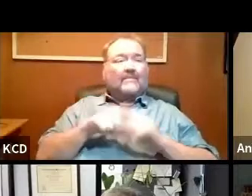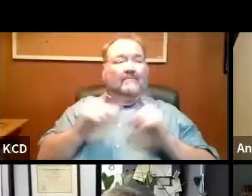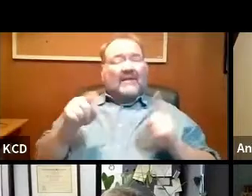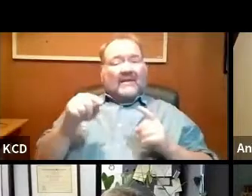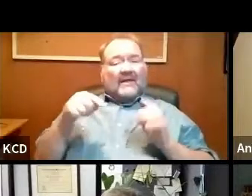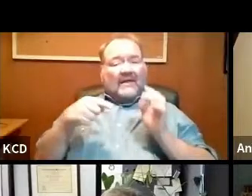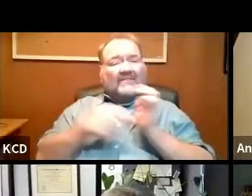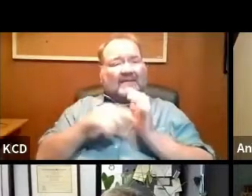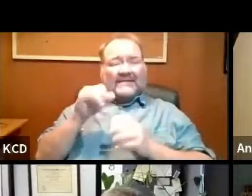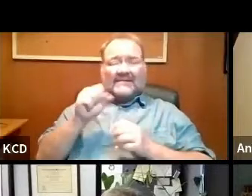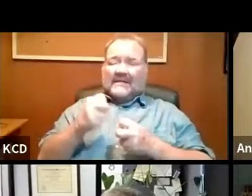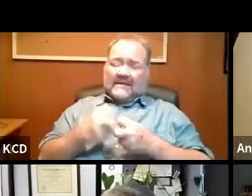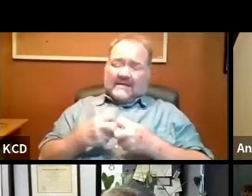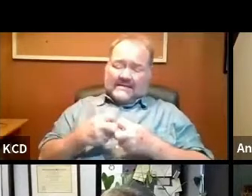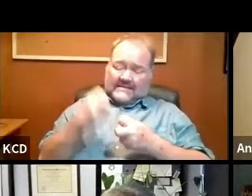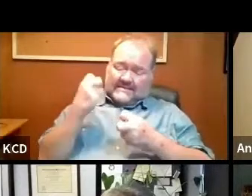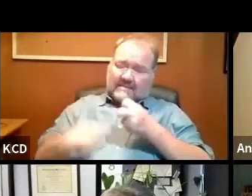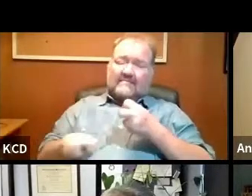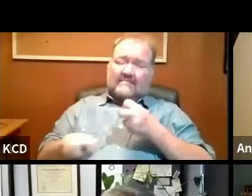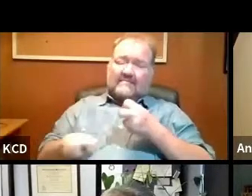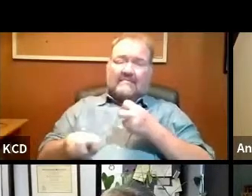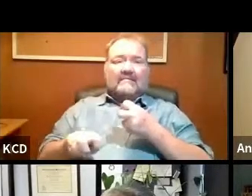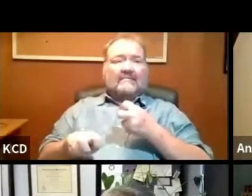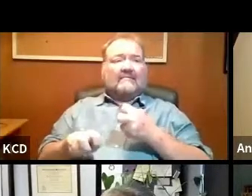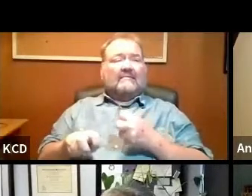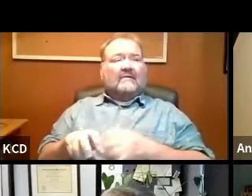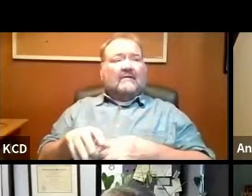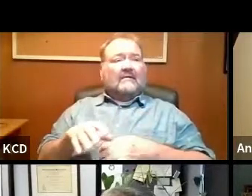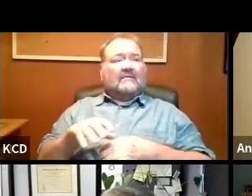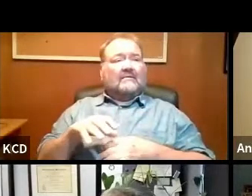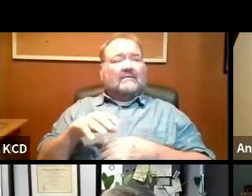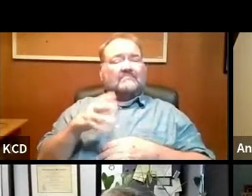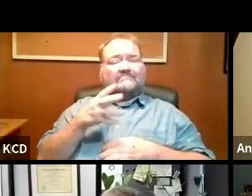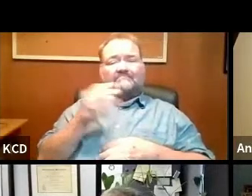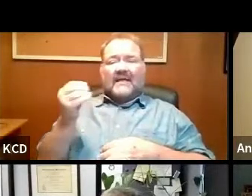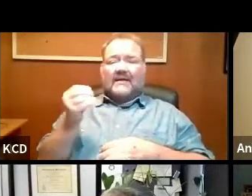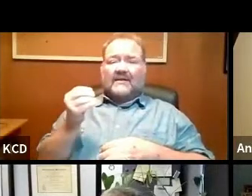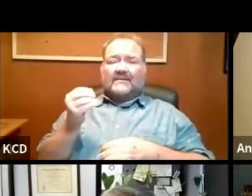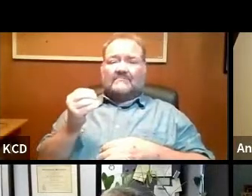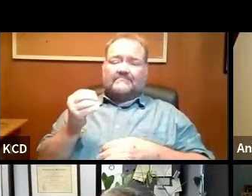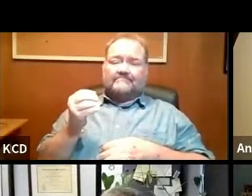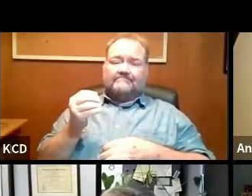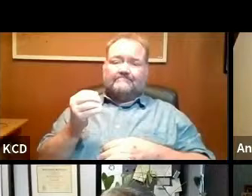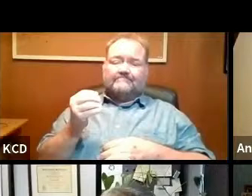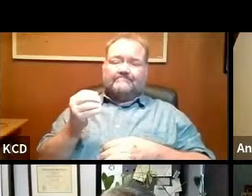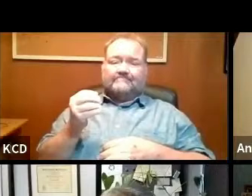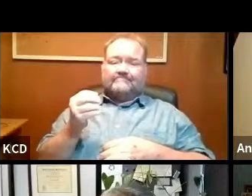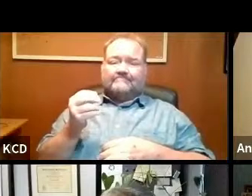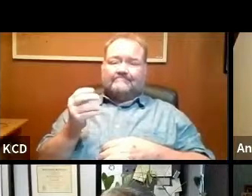a difficult and somewhat,